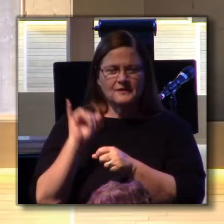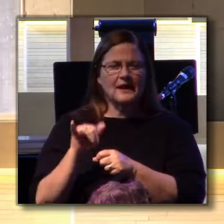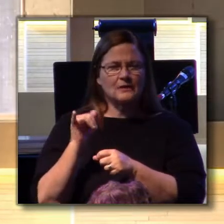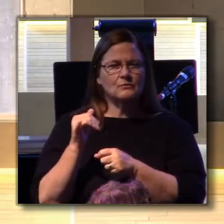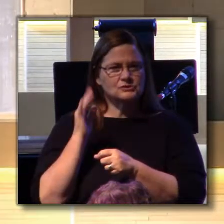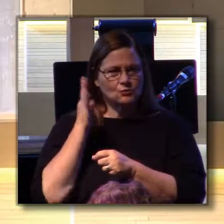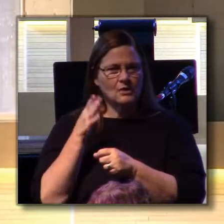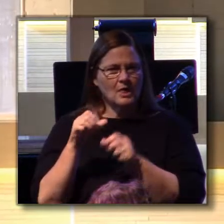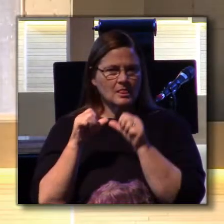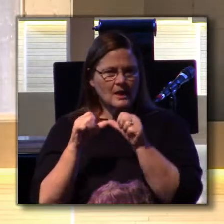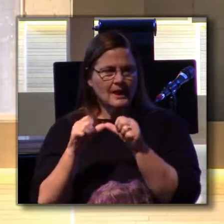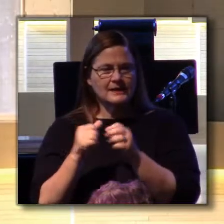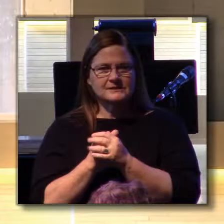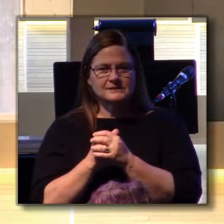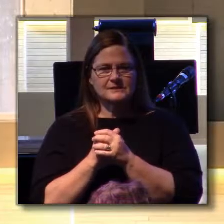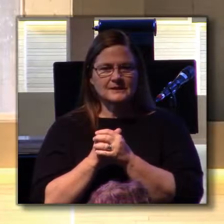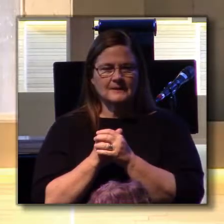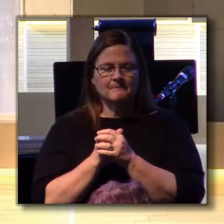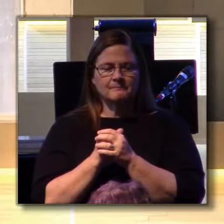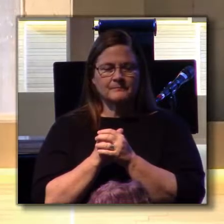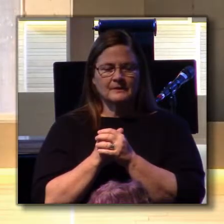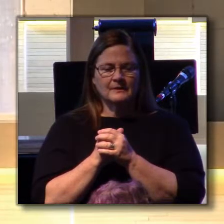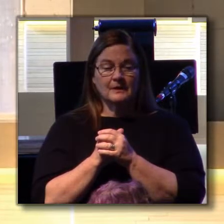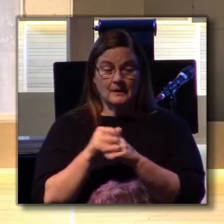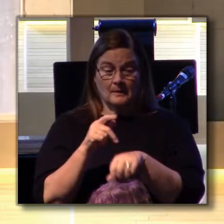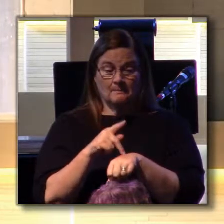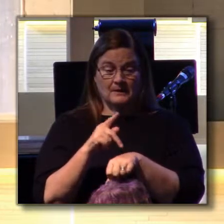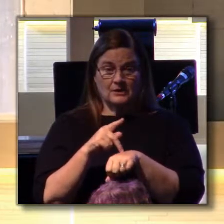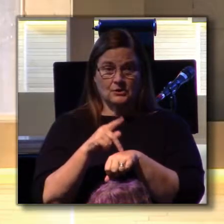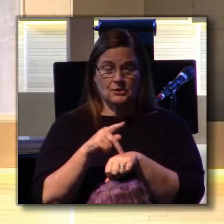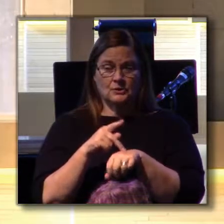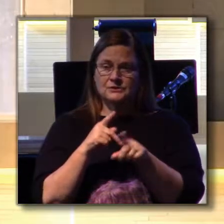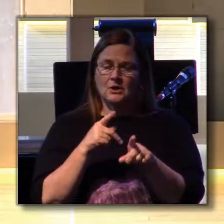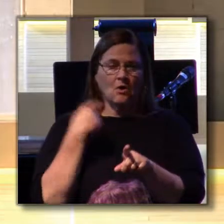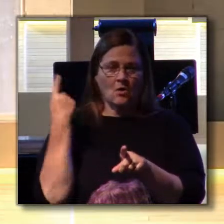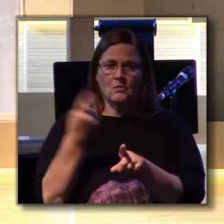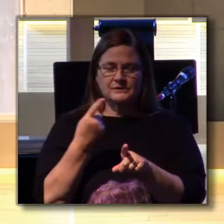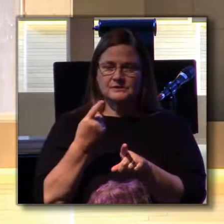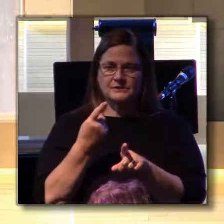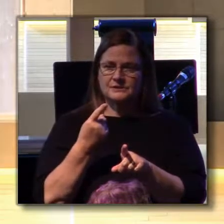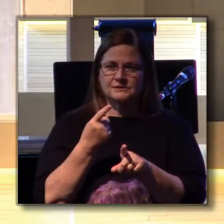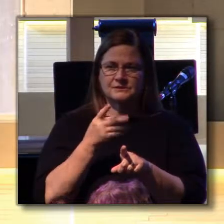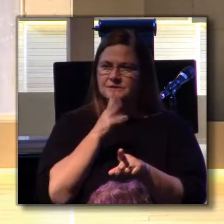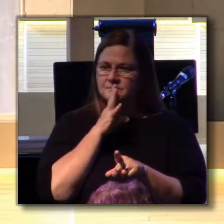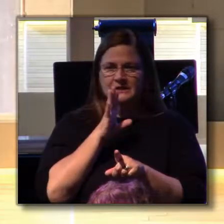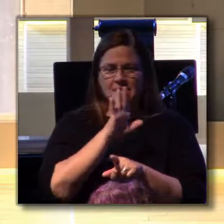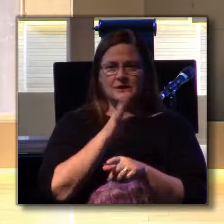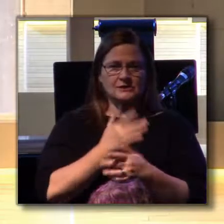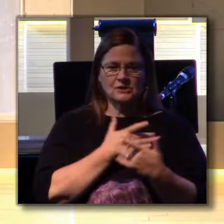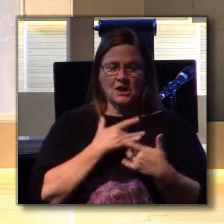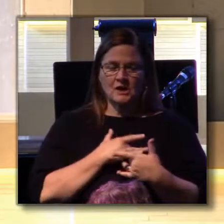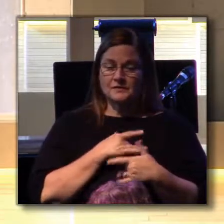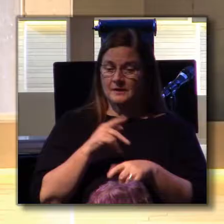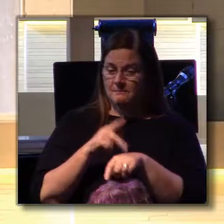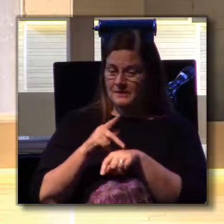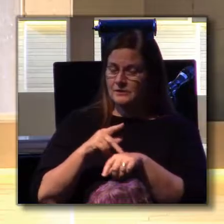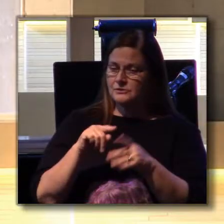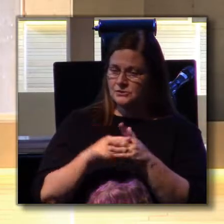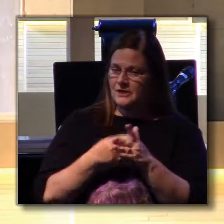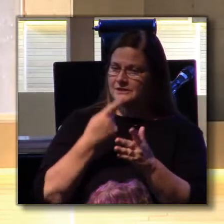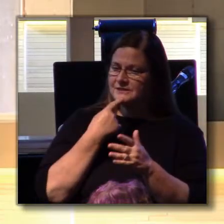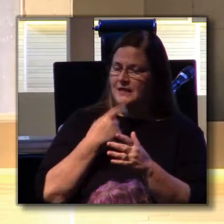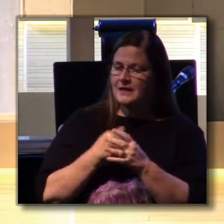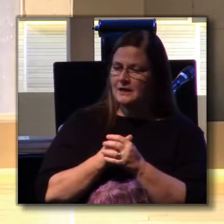always out there. He's just speaking his heart. He says, Peter then began to say to him, behold, we've